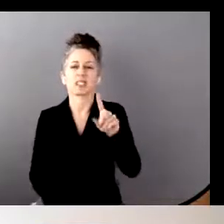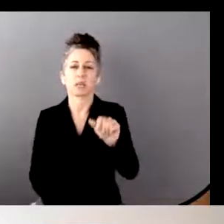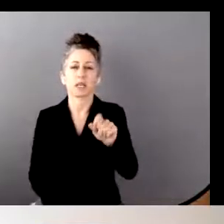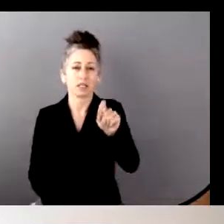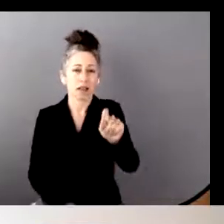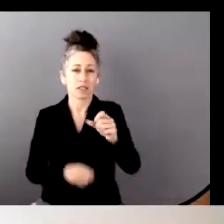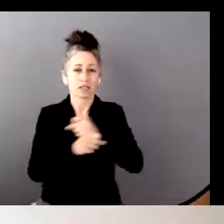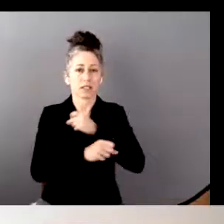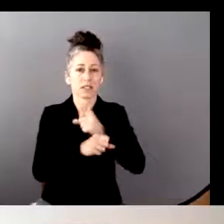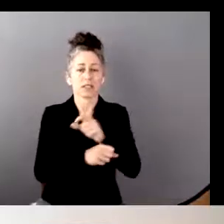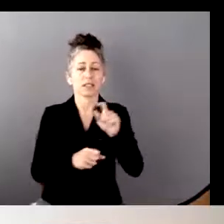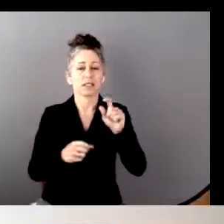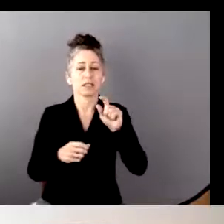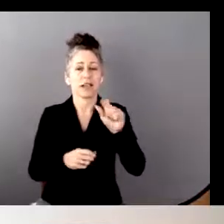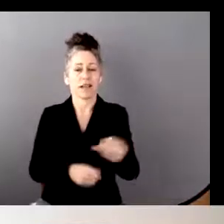disability.statistics@unh.edu.